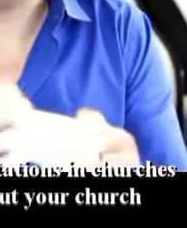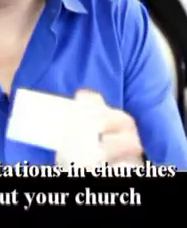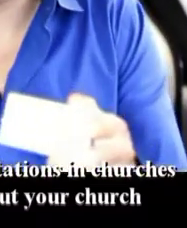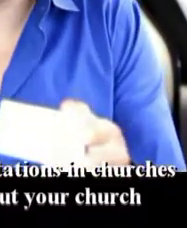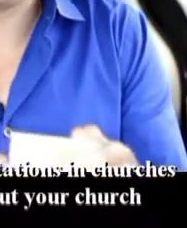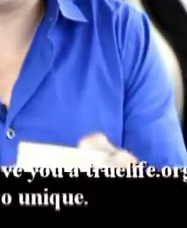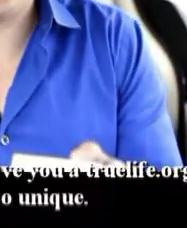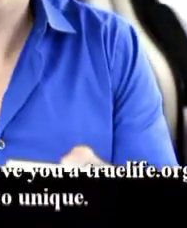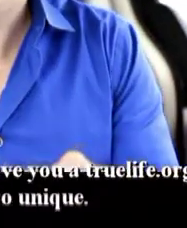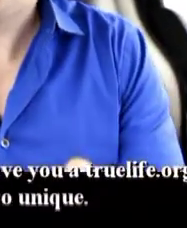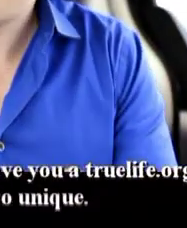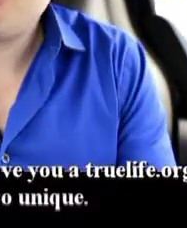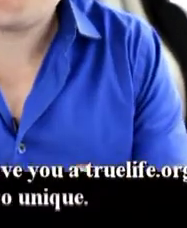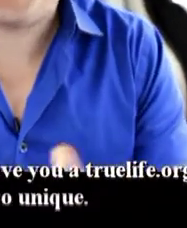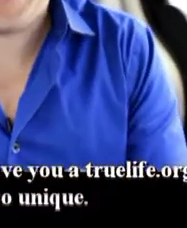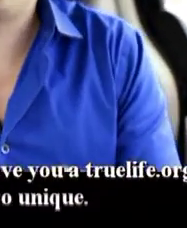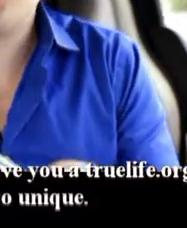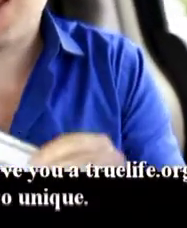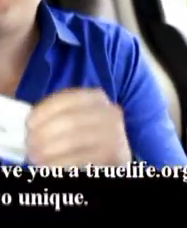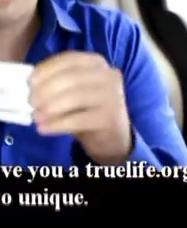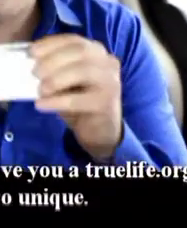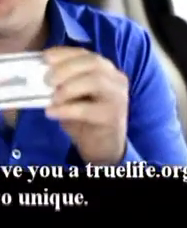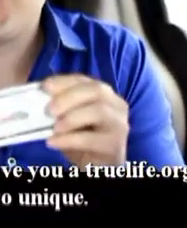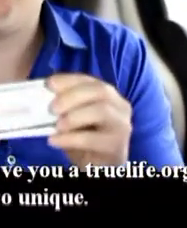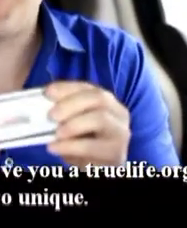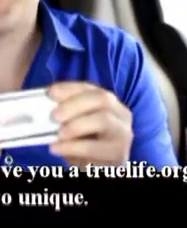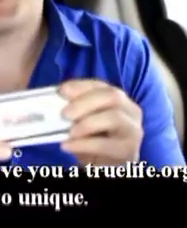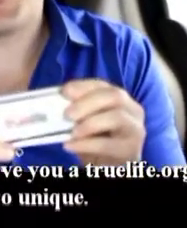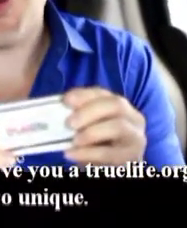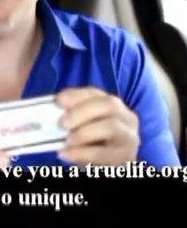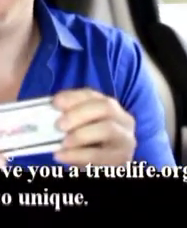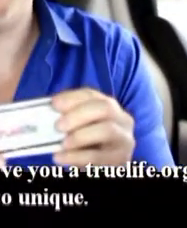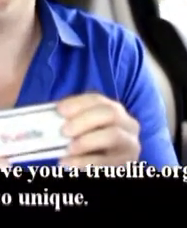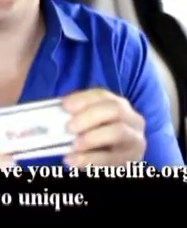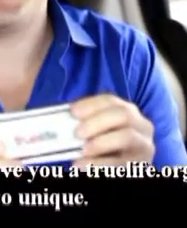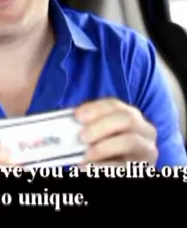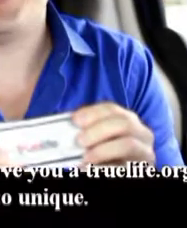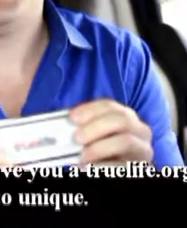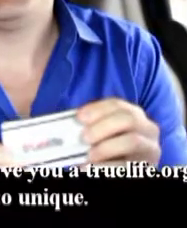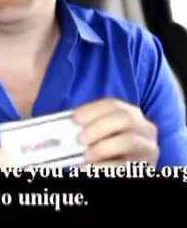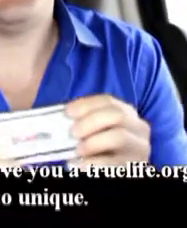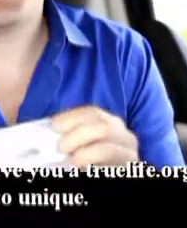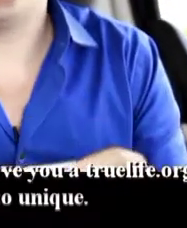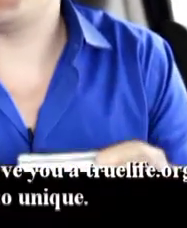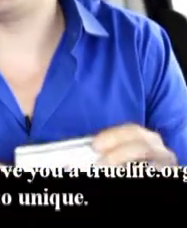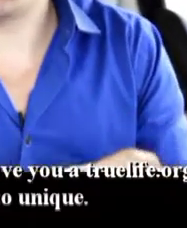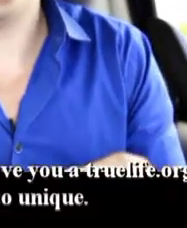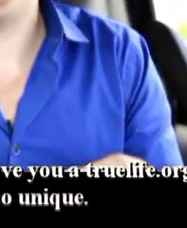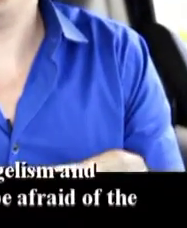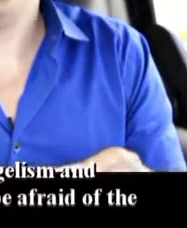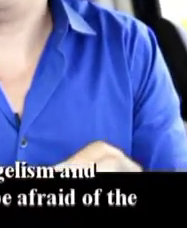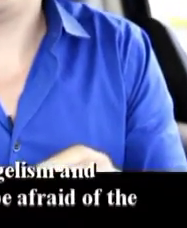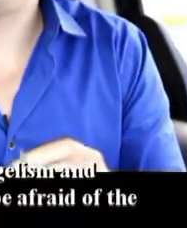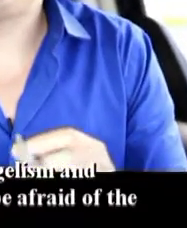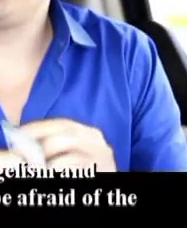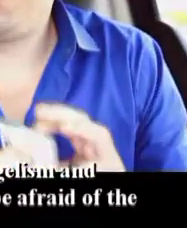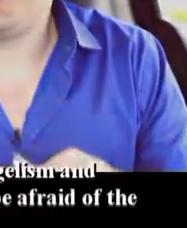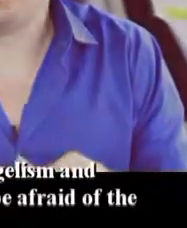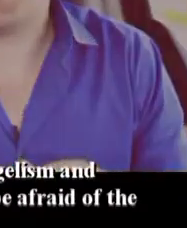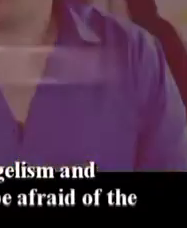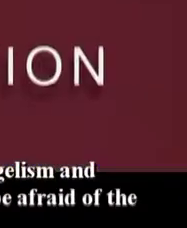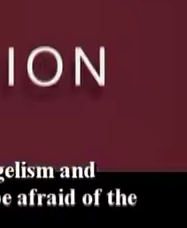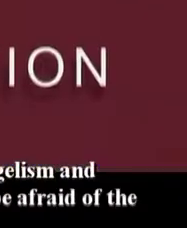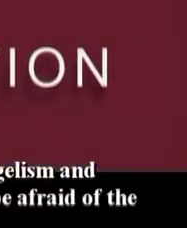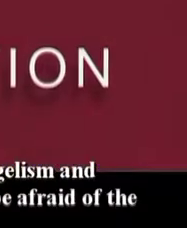Baptist Church, but your church as well. I'm sure your pastor probably gave you a TrueLife.org card today to hand out. And these cards are so unique because it takes the